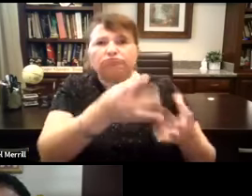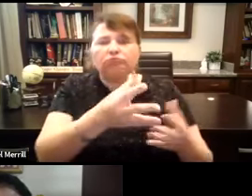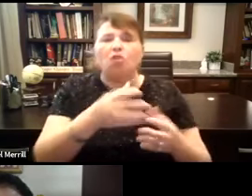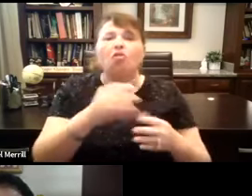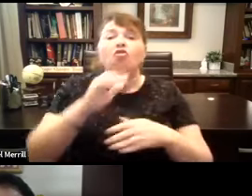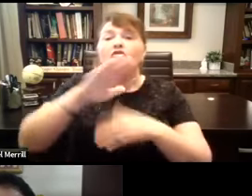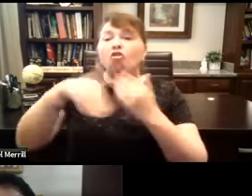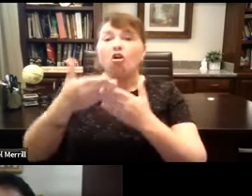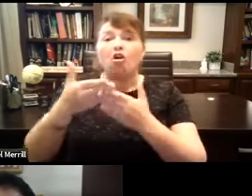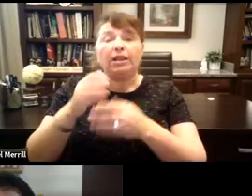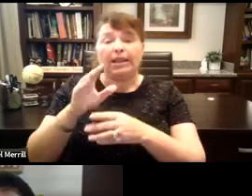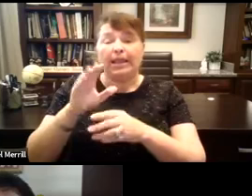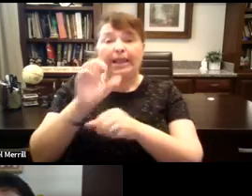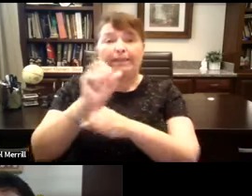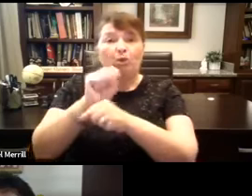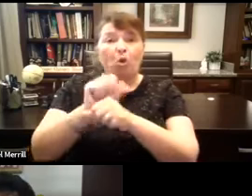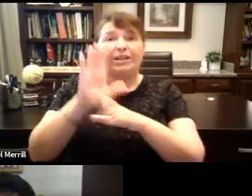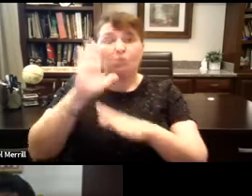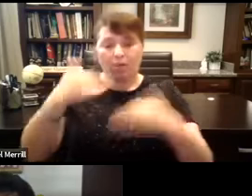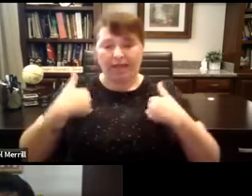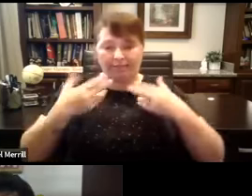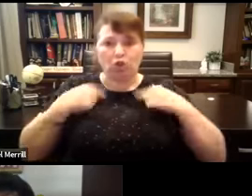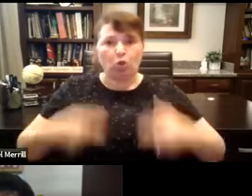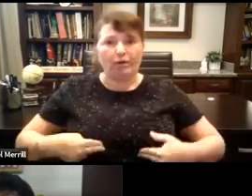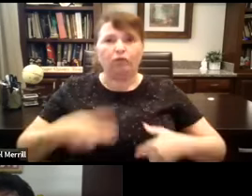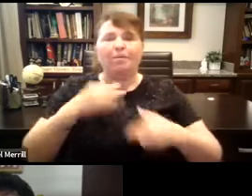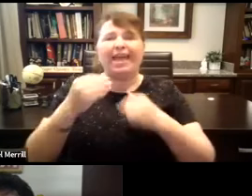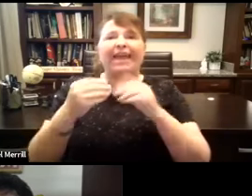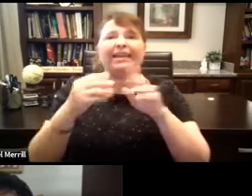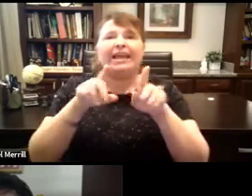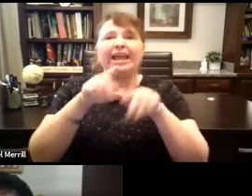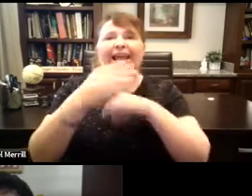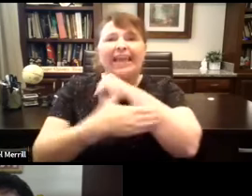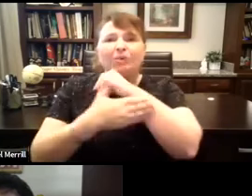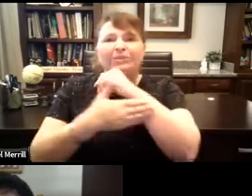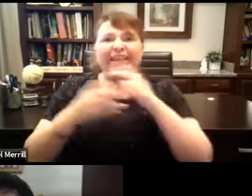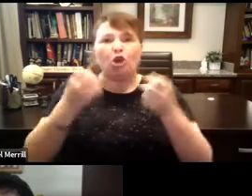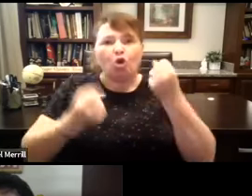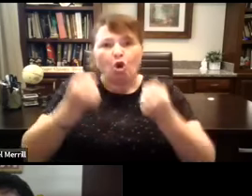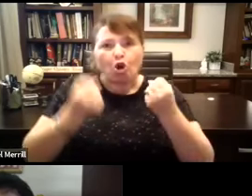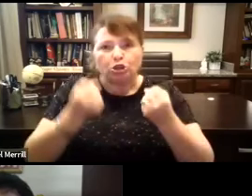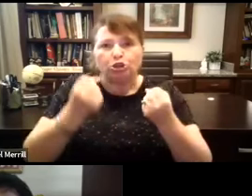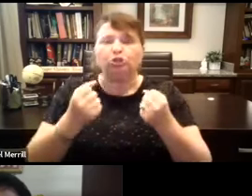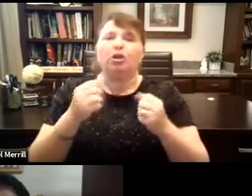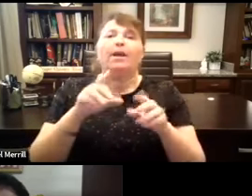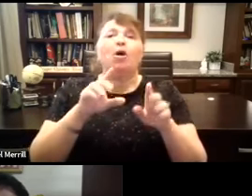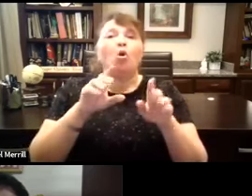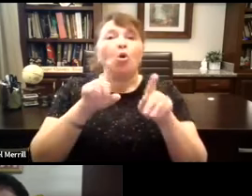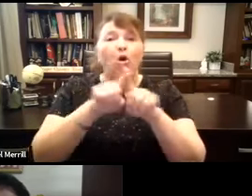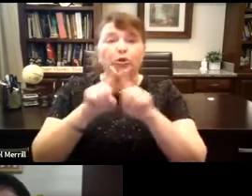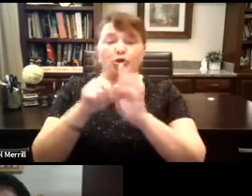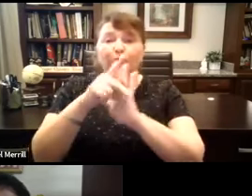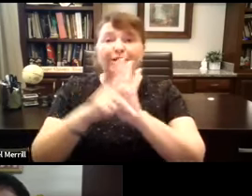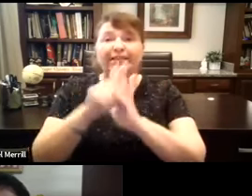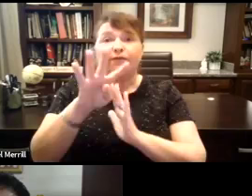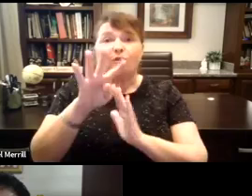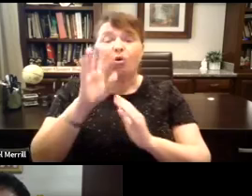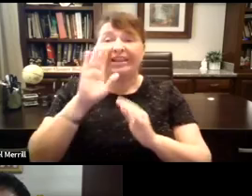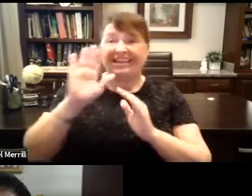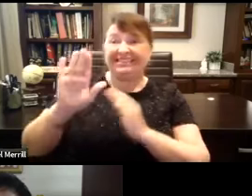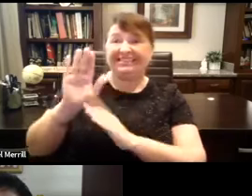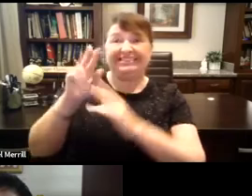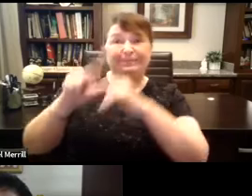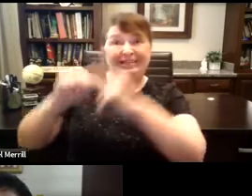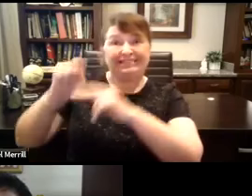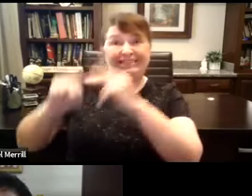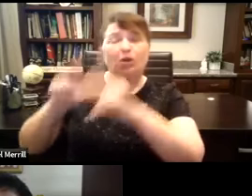employee uniform and county vehicles. Precinct 4 also wants to remind you that its administrative building will